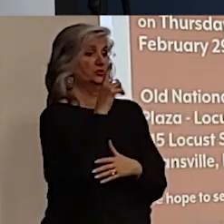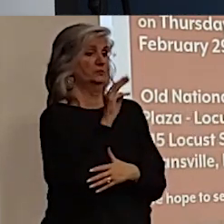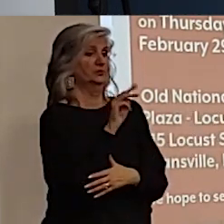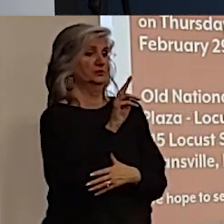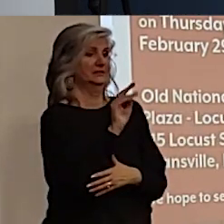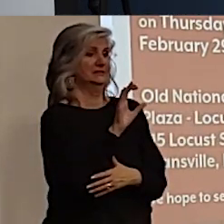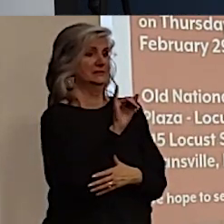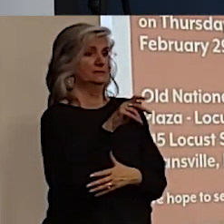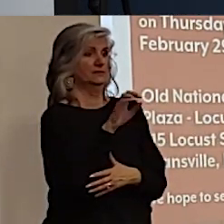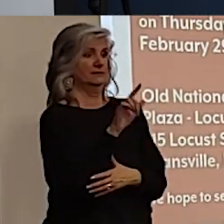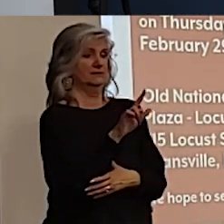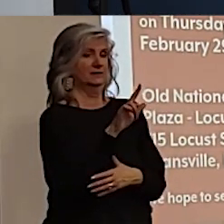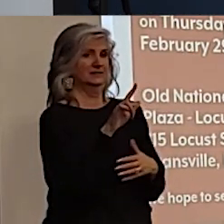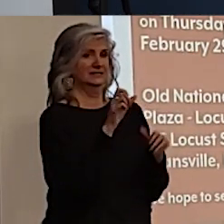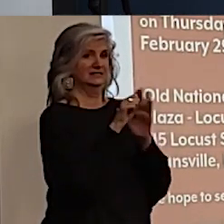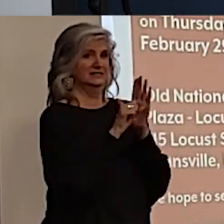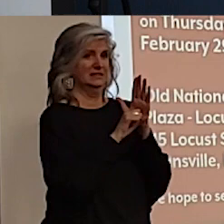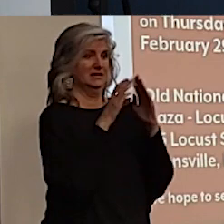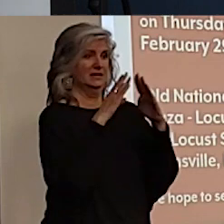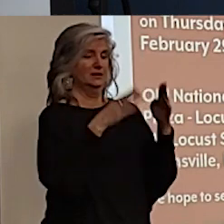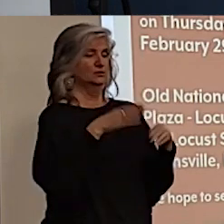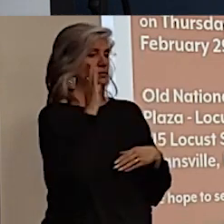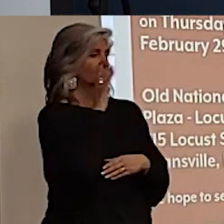bill at the State House. So